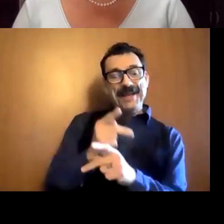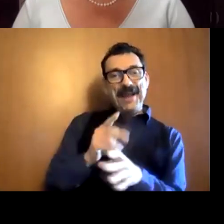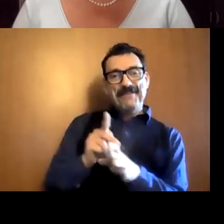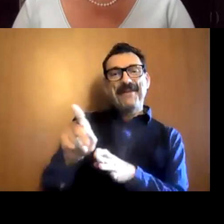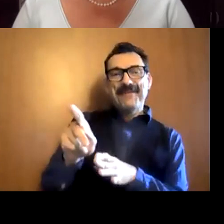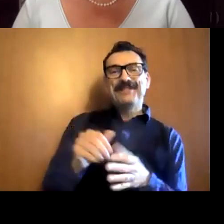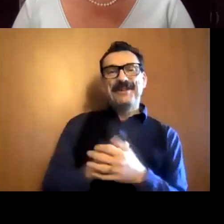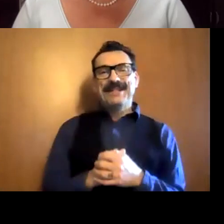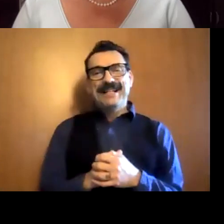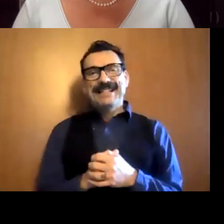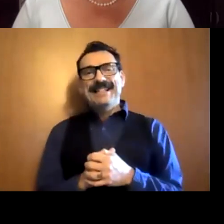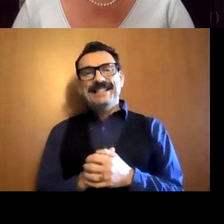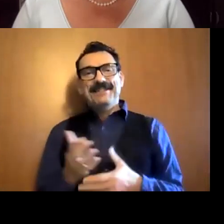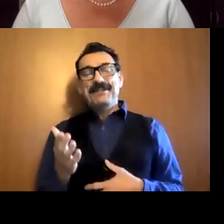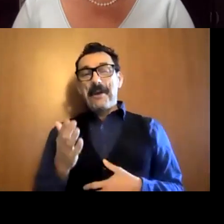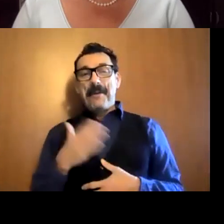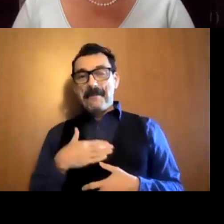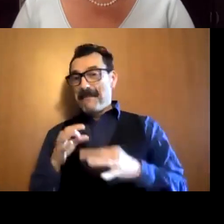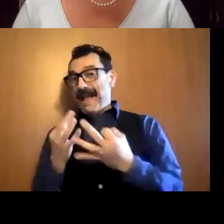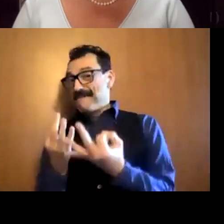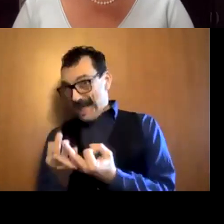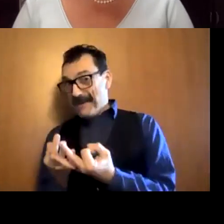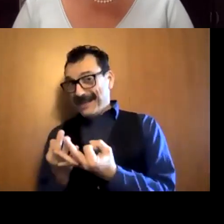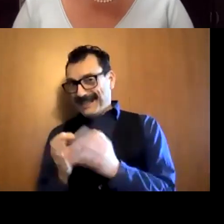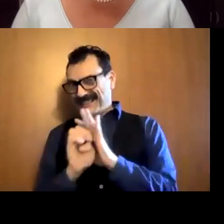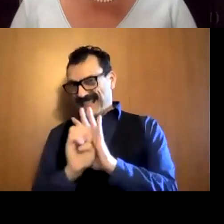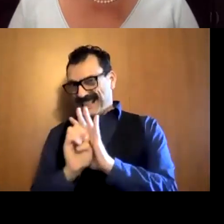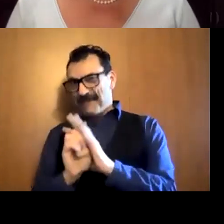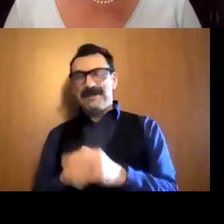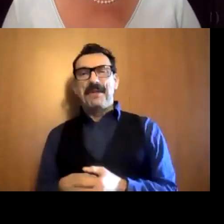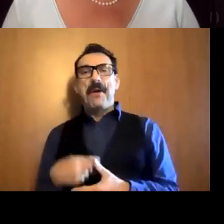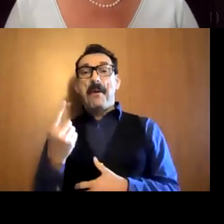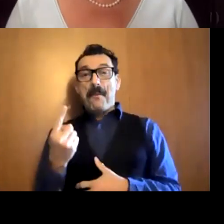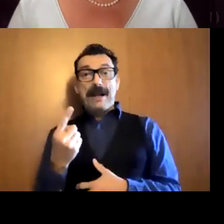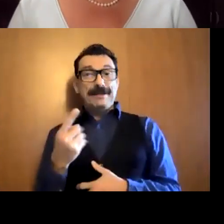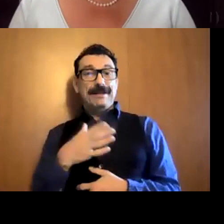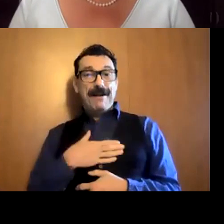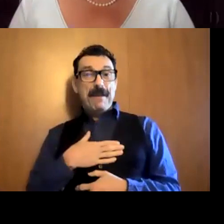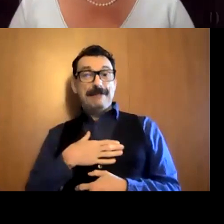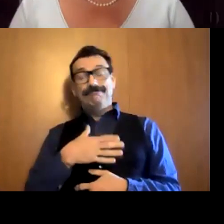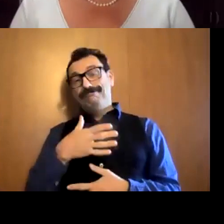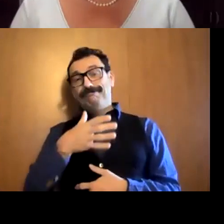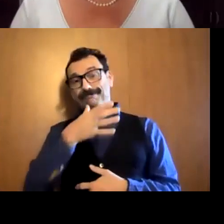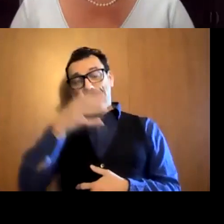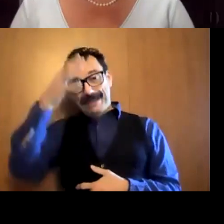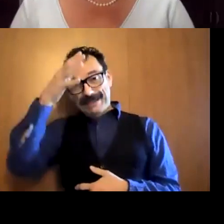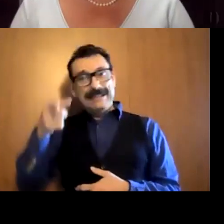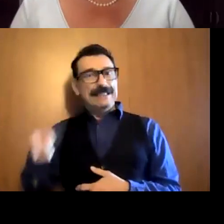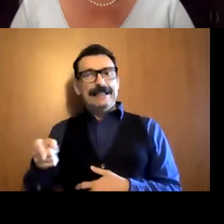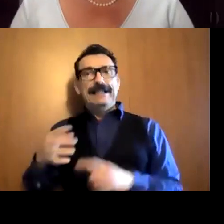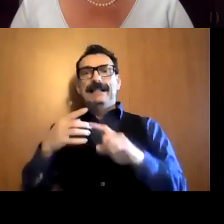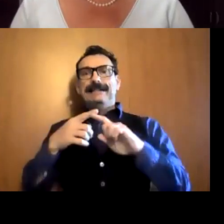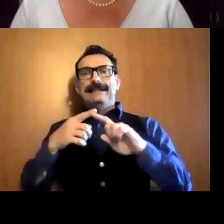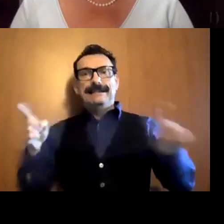family and among my parents, there are still differences in views on getting the vaccine. And